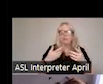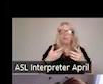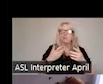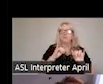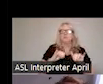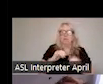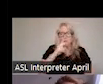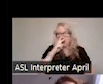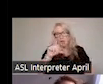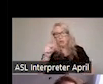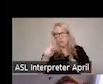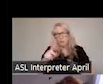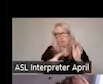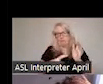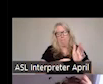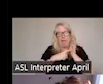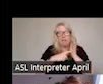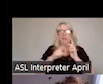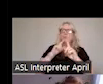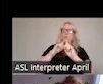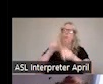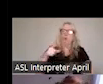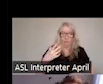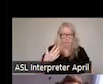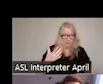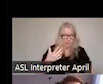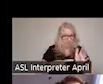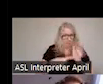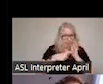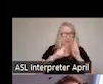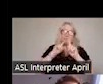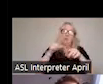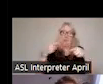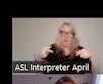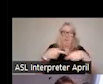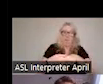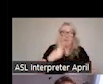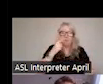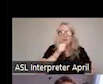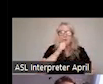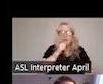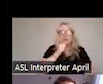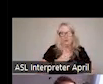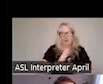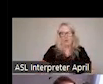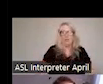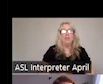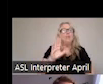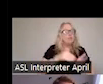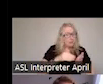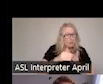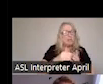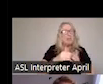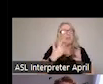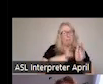else here said mandated reporting. Does mandated reporting conflict with privacy rights? Frequently, mandated